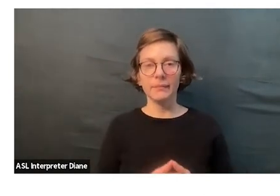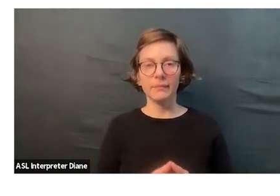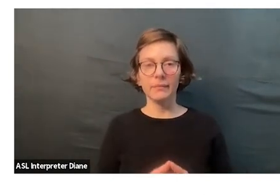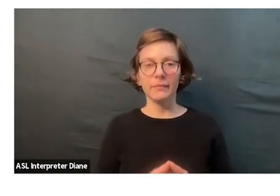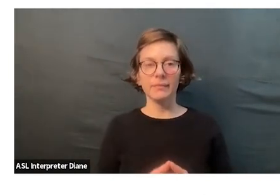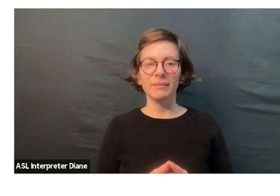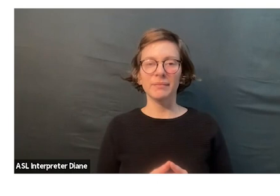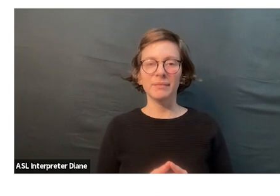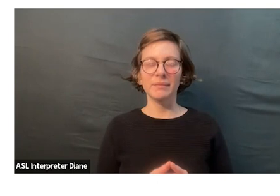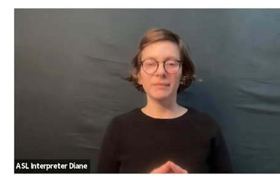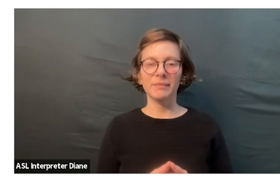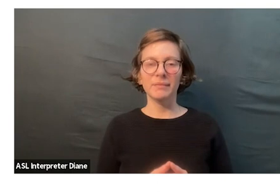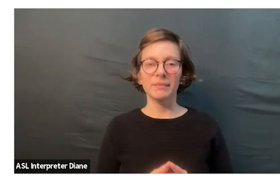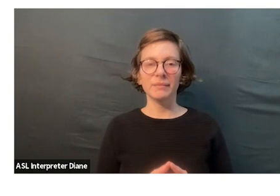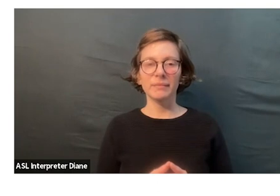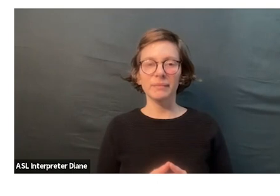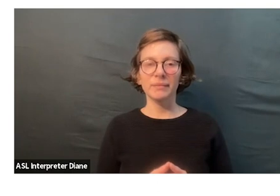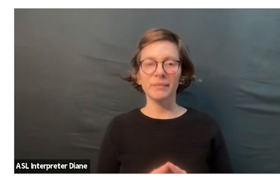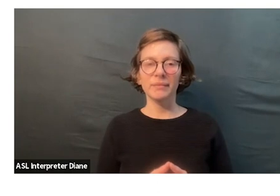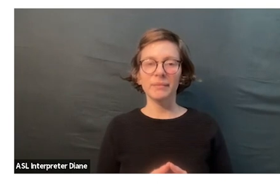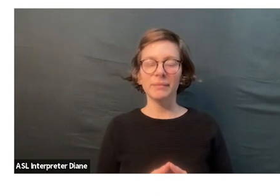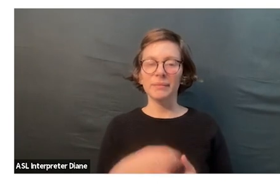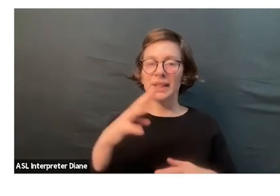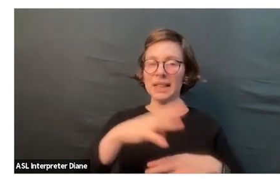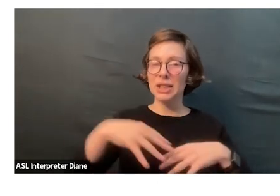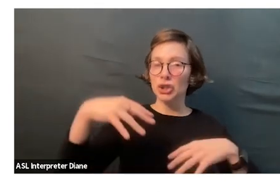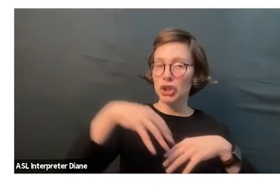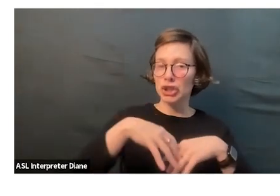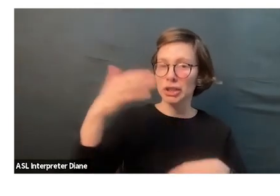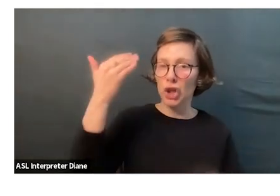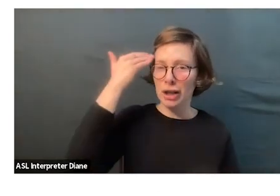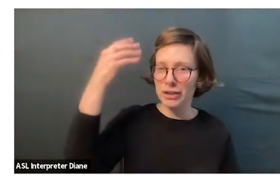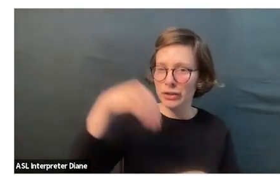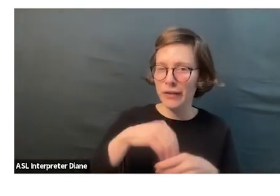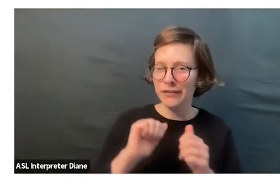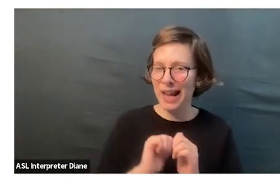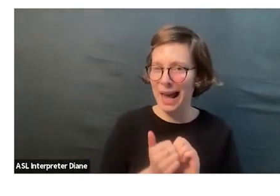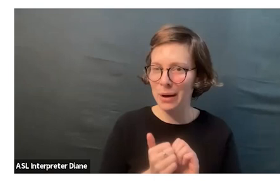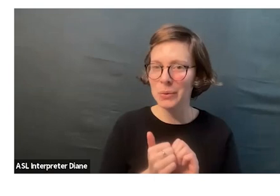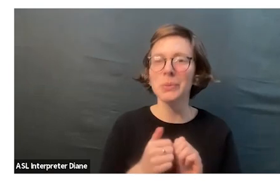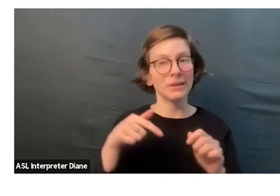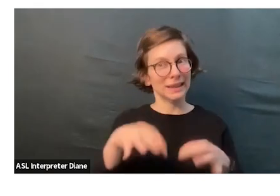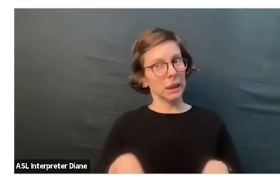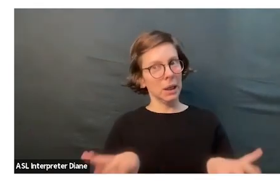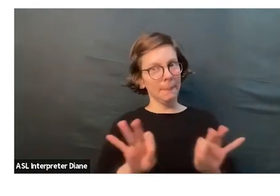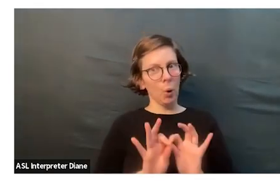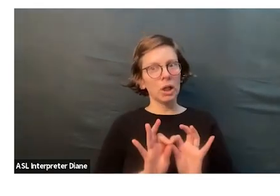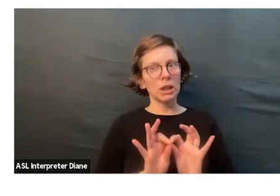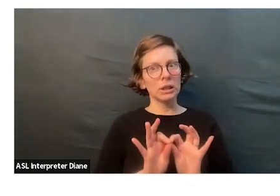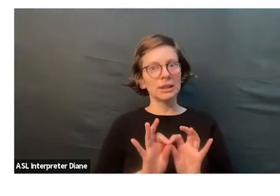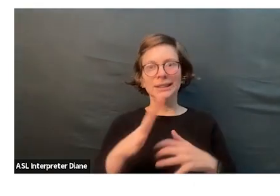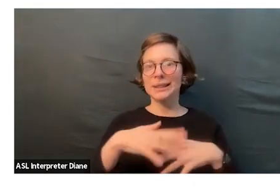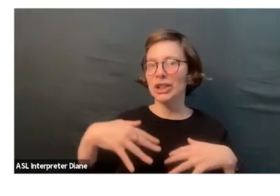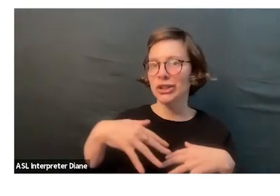on the one hand, to have a local guide who knows the terrain, who knows the environment, who knows where to drink from, who knows what to eat, who knows